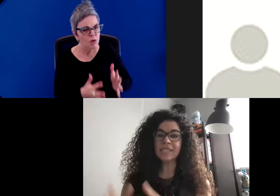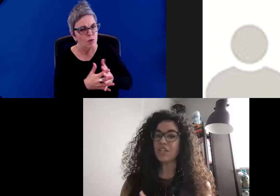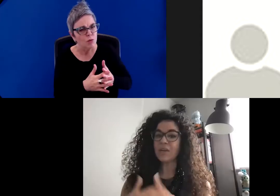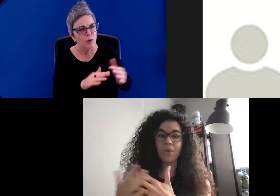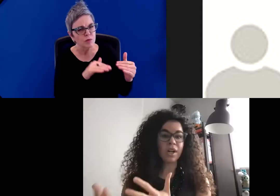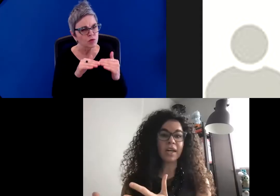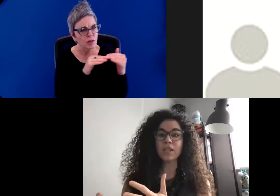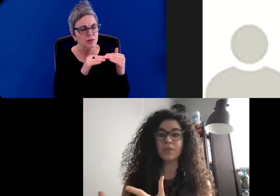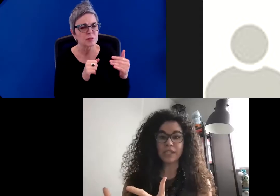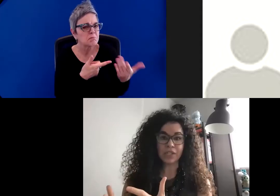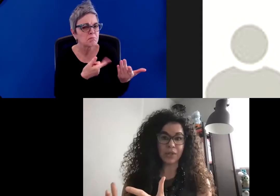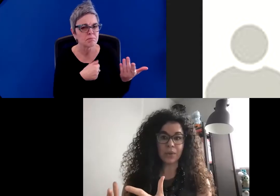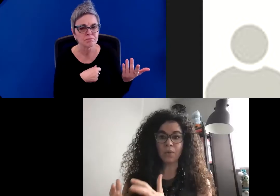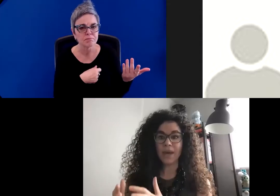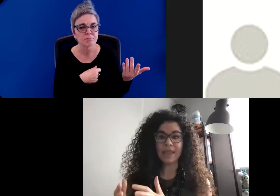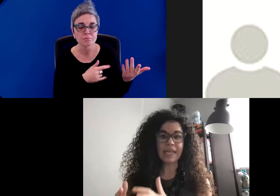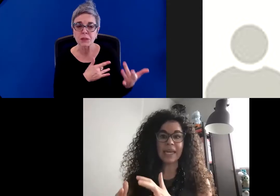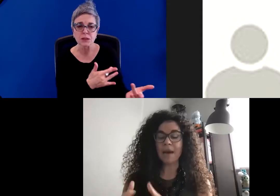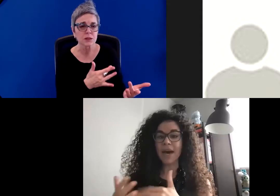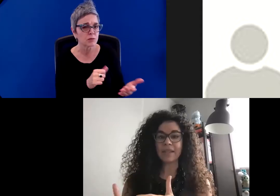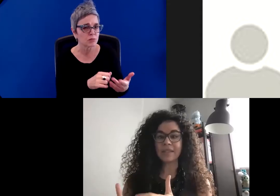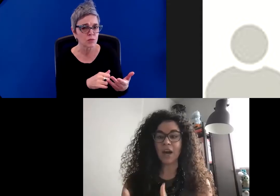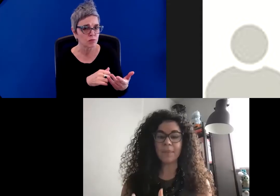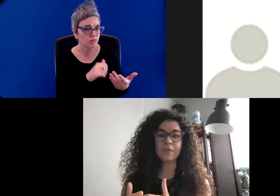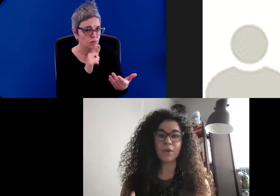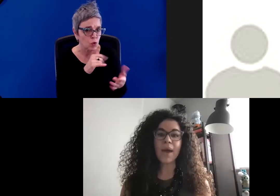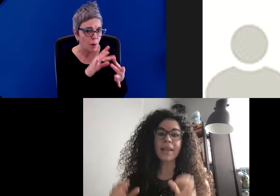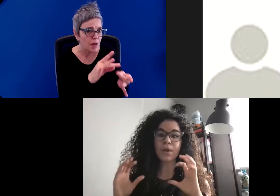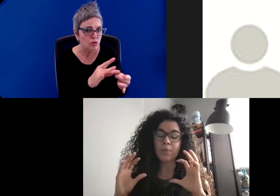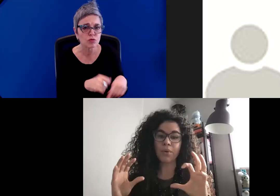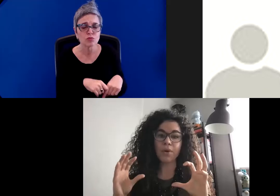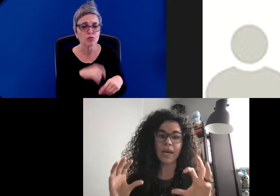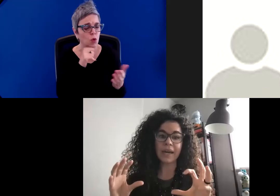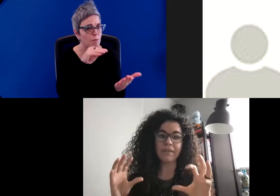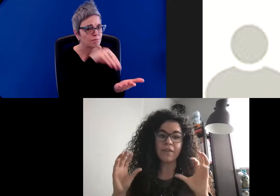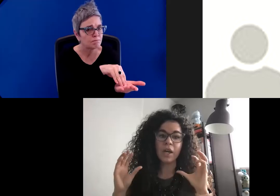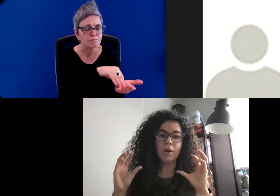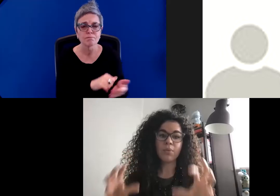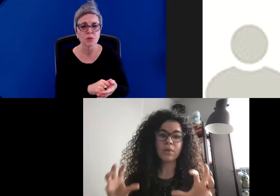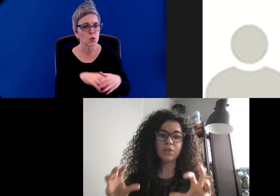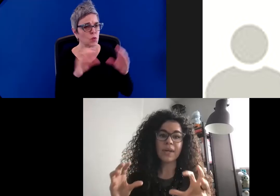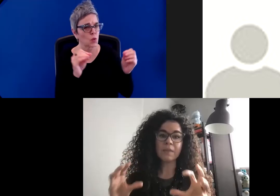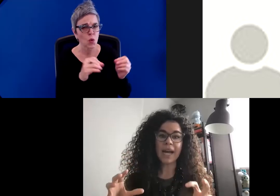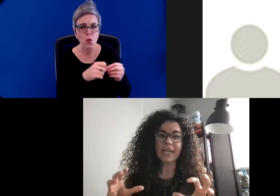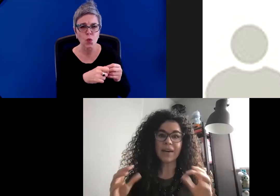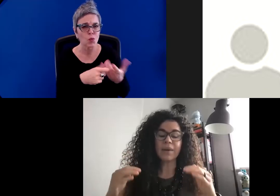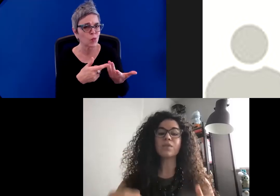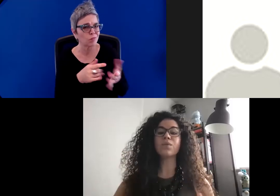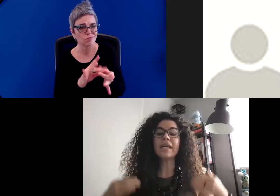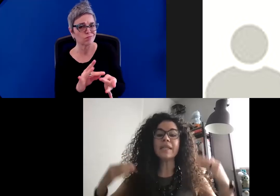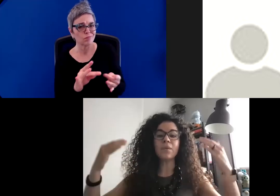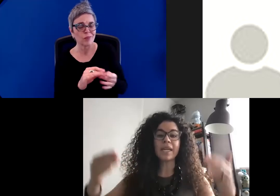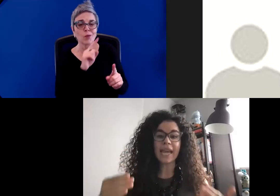not mentioned or not alluded to when thinking about these topics, but rather the pro-life, pro-choice binary